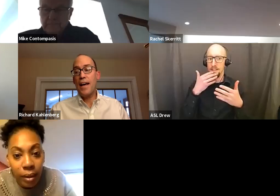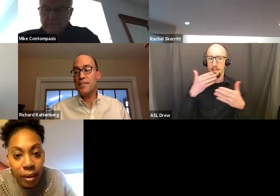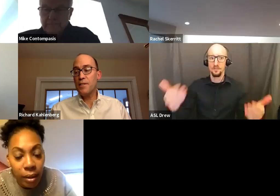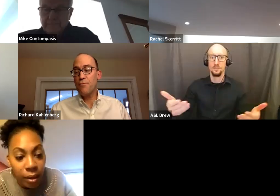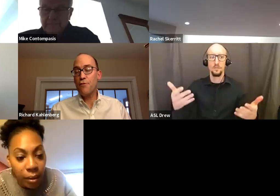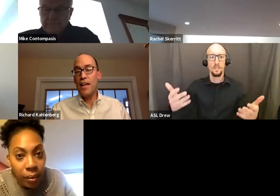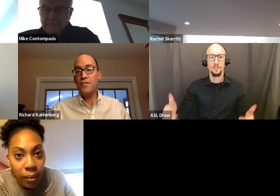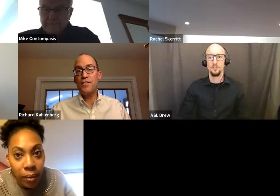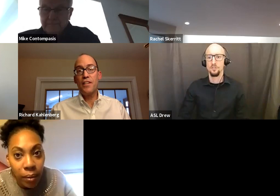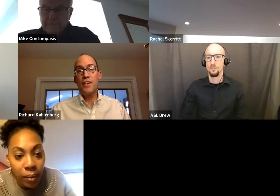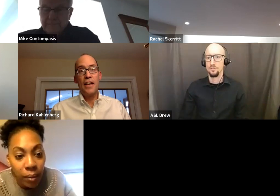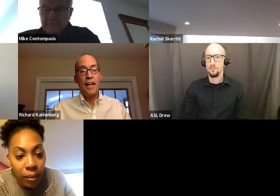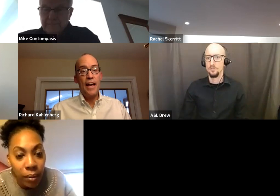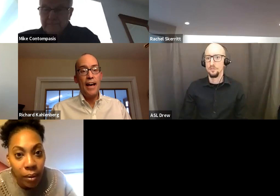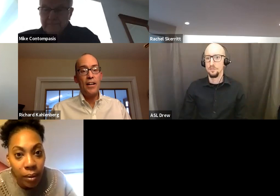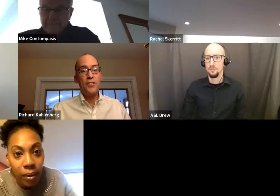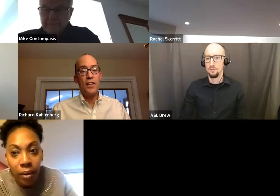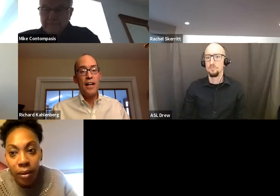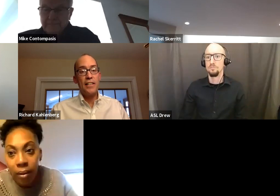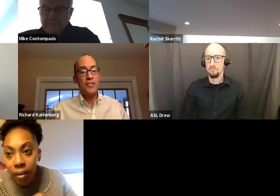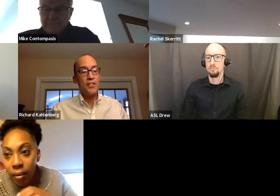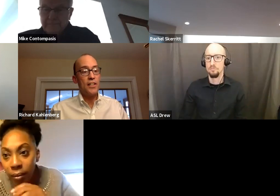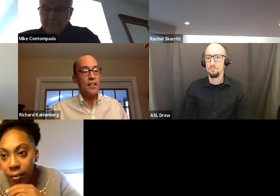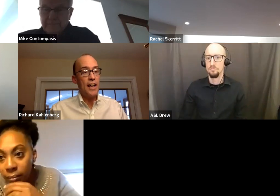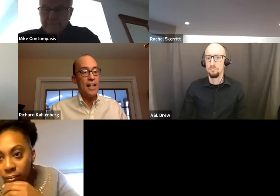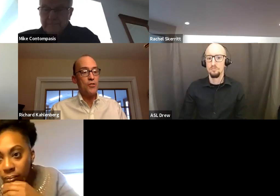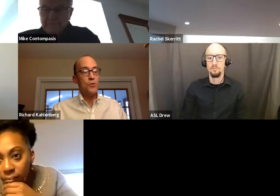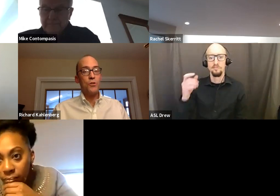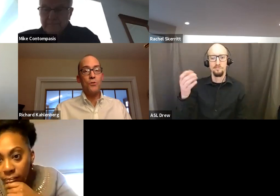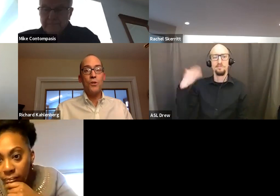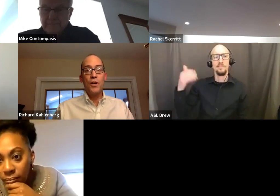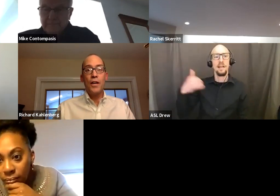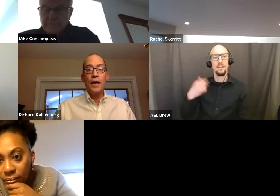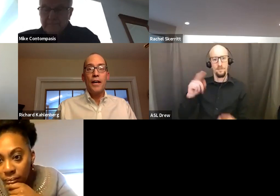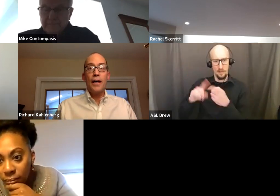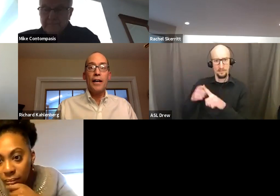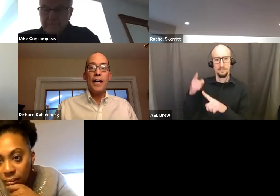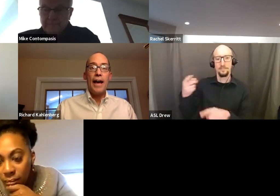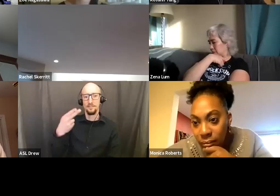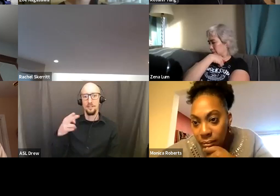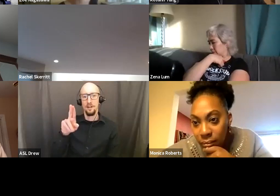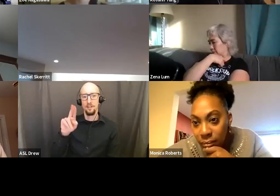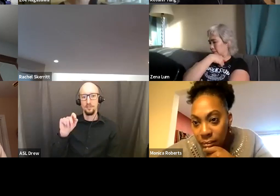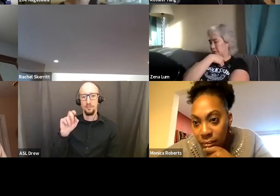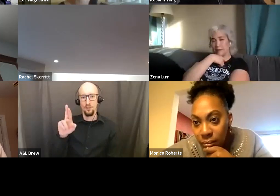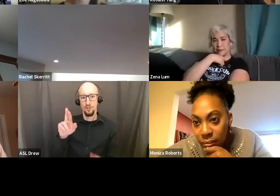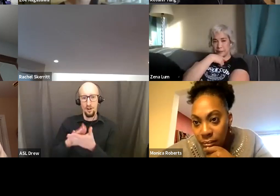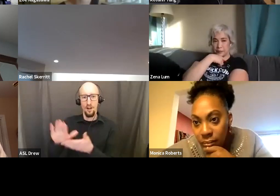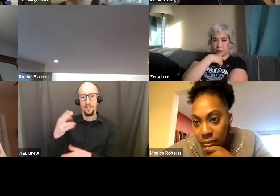I had some friends at Hunter College High School who asked me